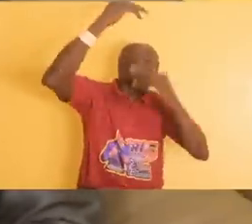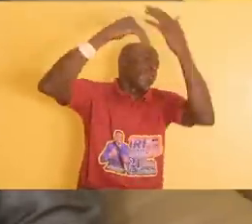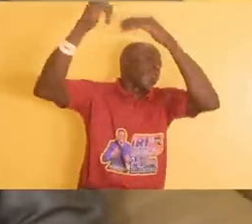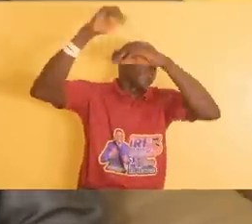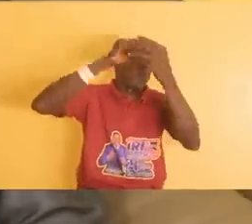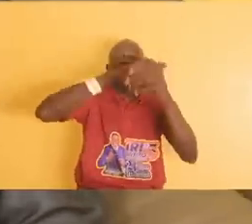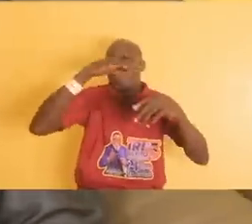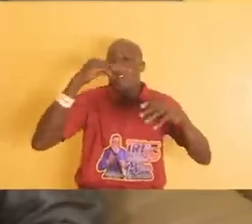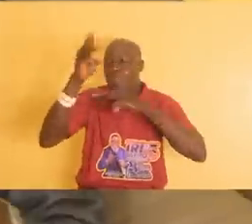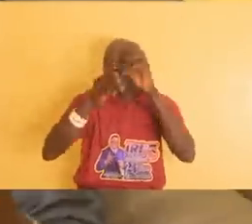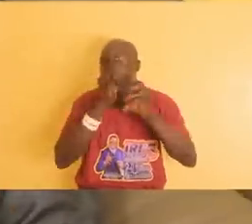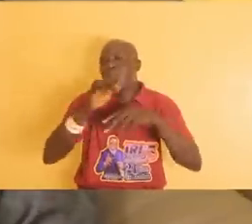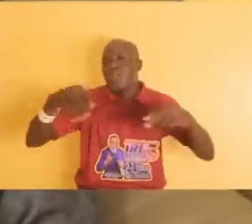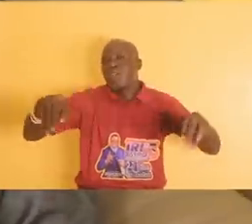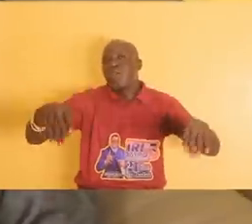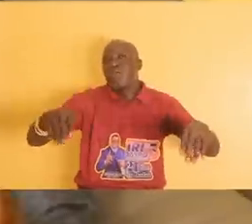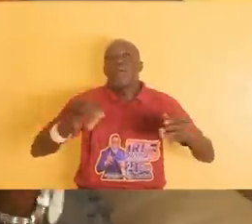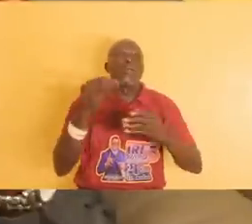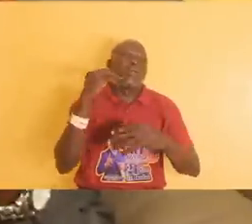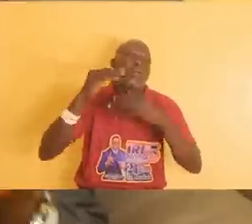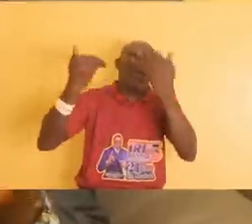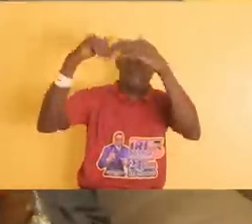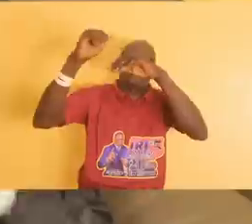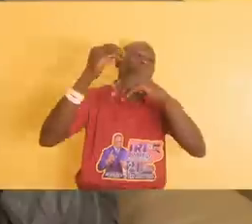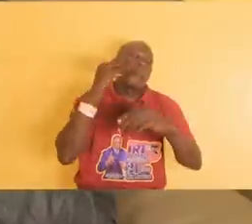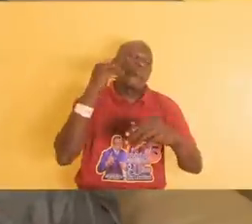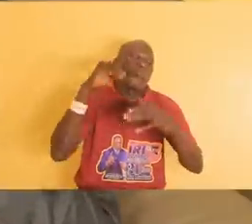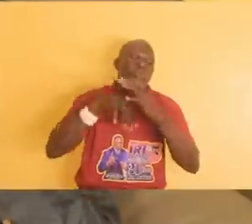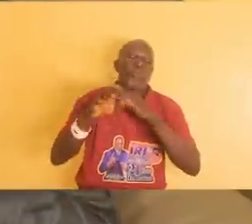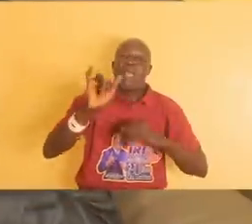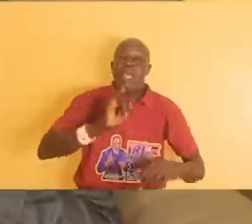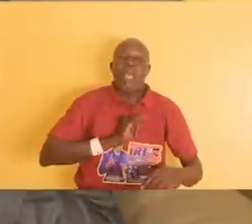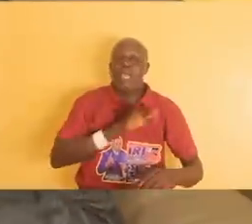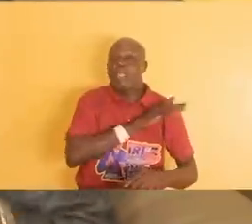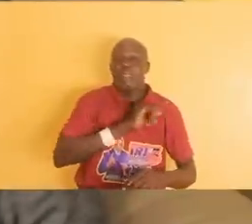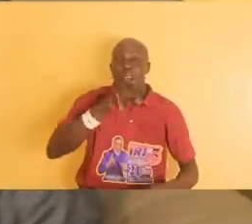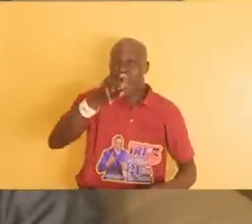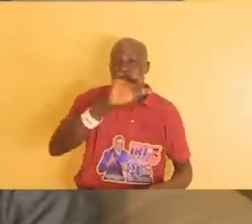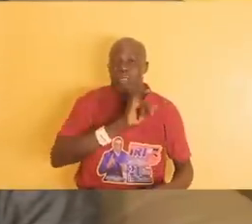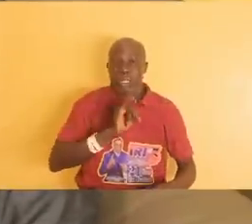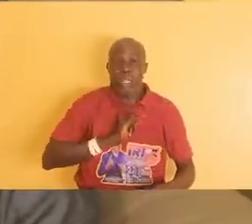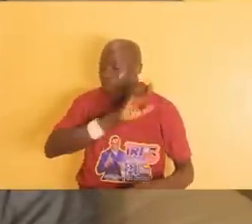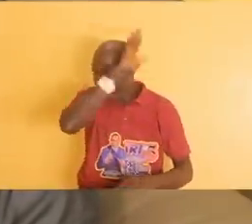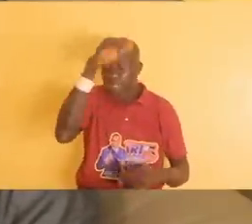heaven. This world is a market's place. Heaven is home. In the name of Jesus, you and I.